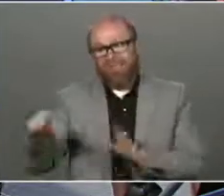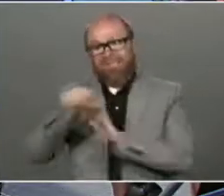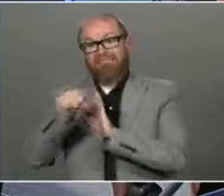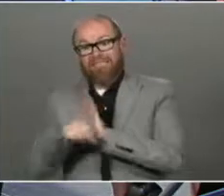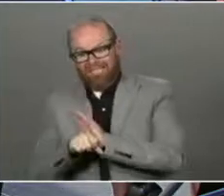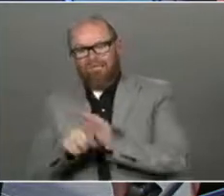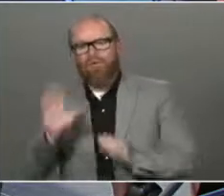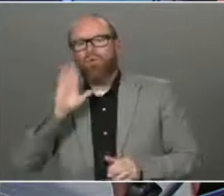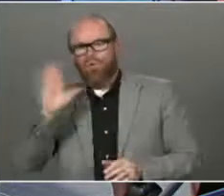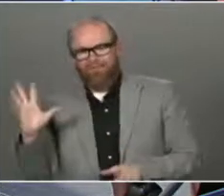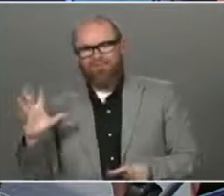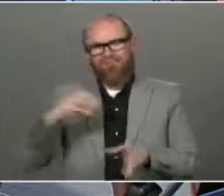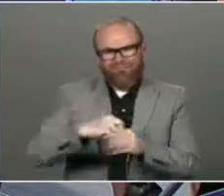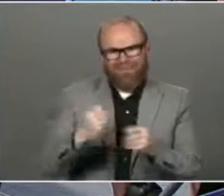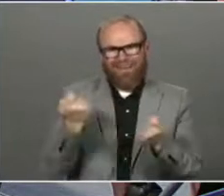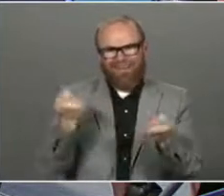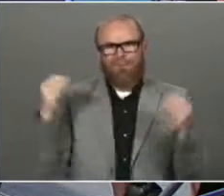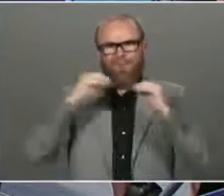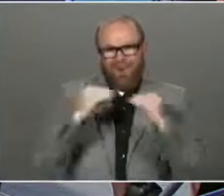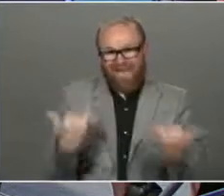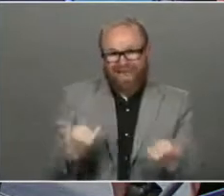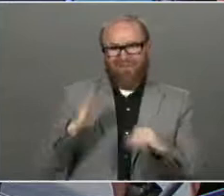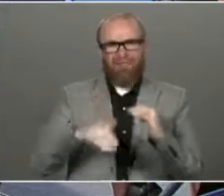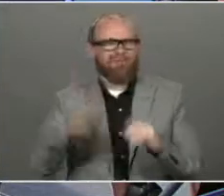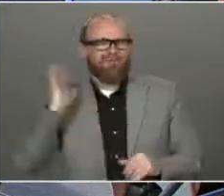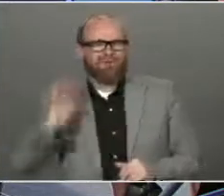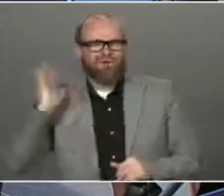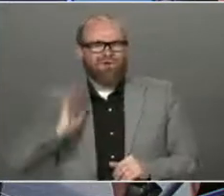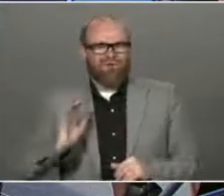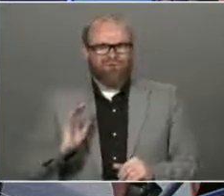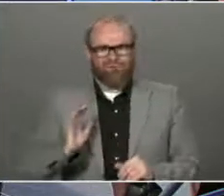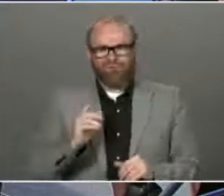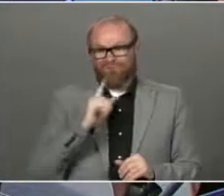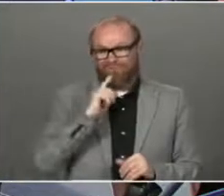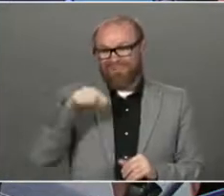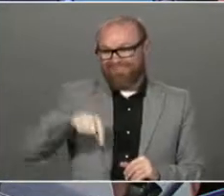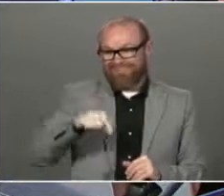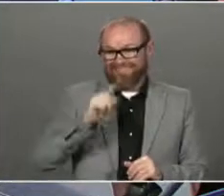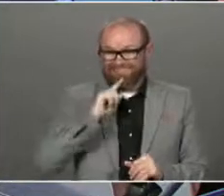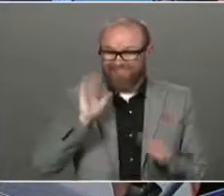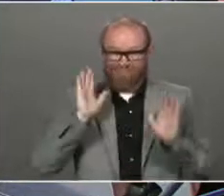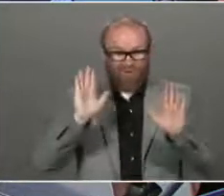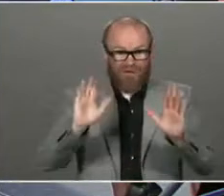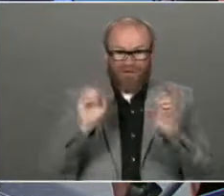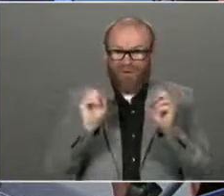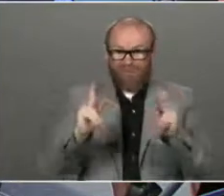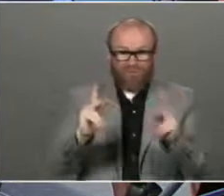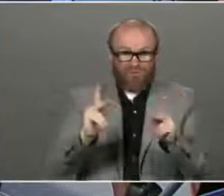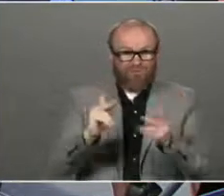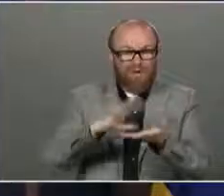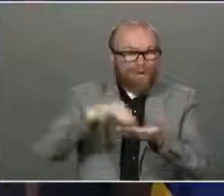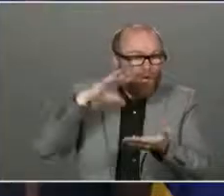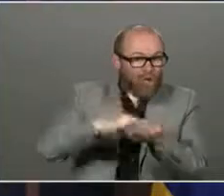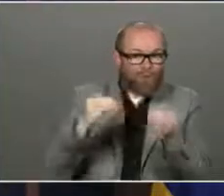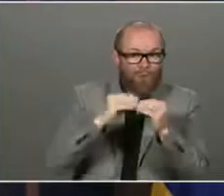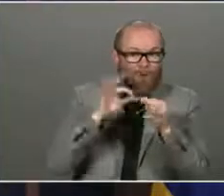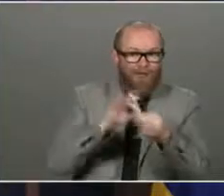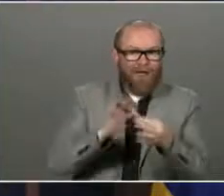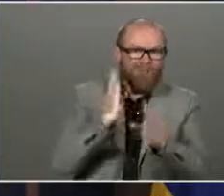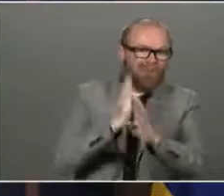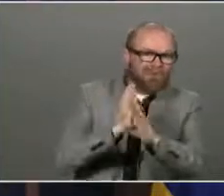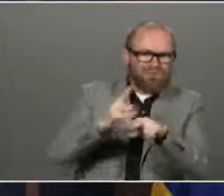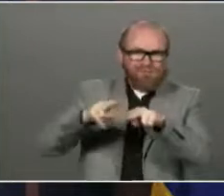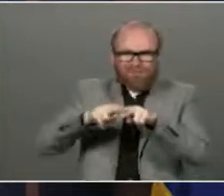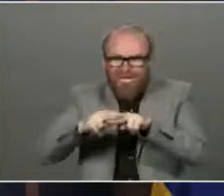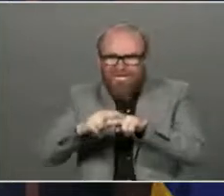and UDOT will be playing a bigger role in that. So I think for all of us, this would be a great opportunity to learn more and